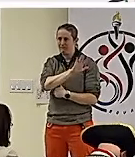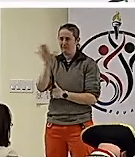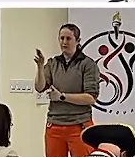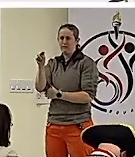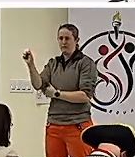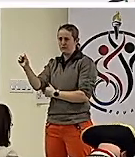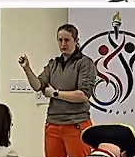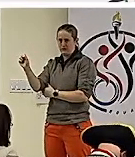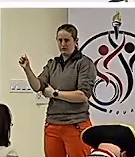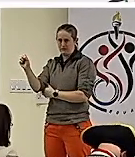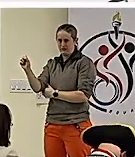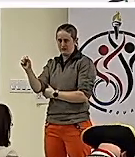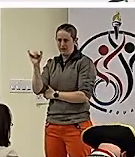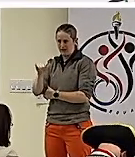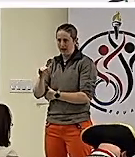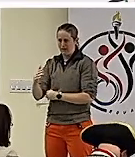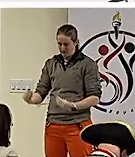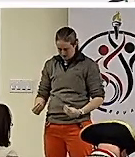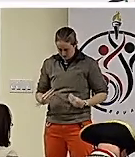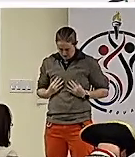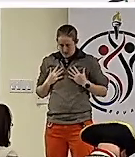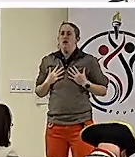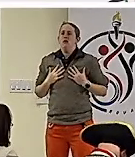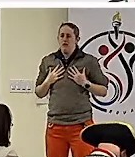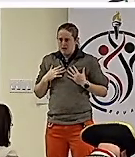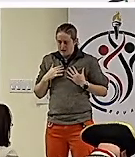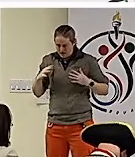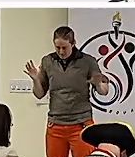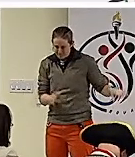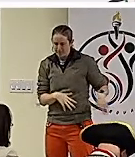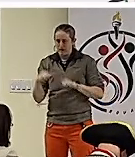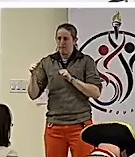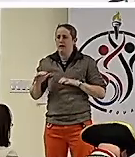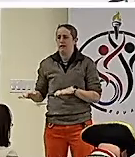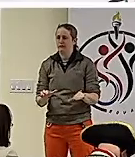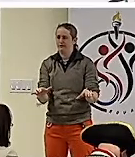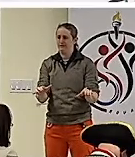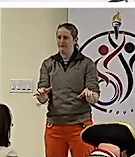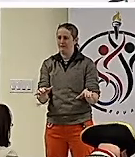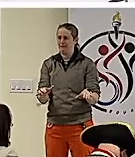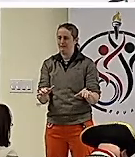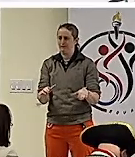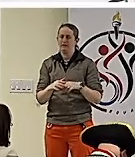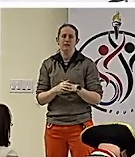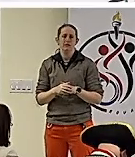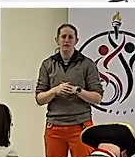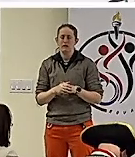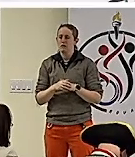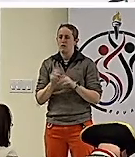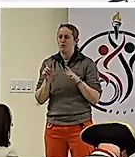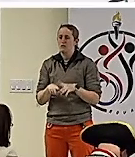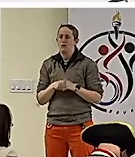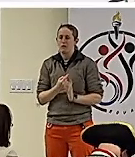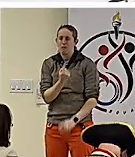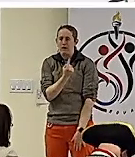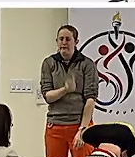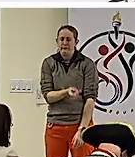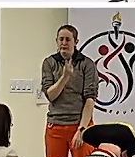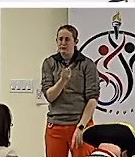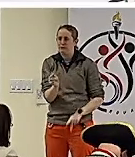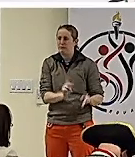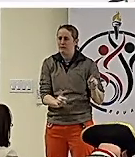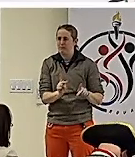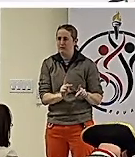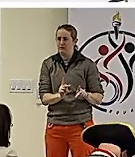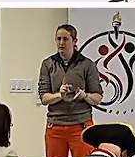are what move us to action. So while it may have been one or two people, we ended up having more